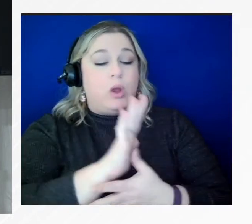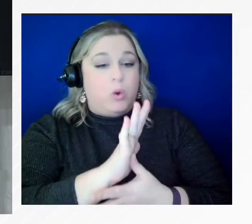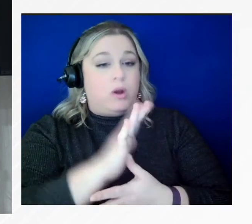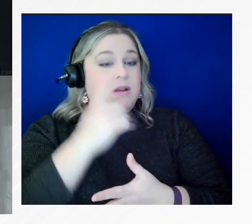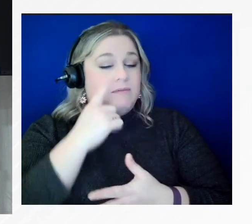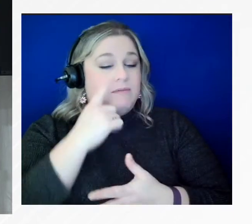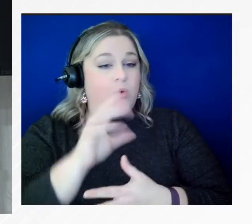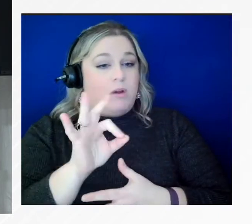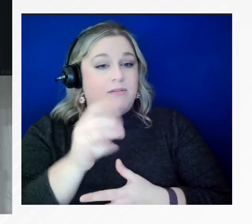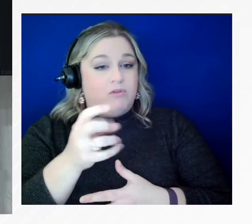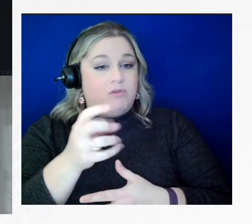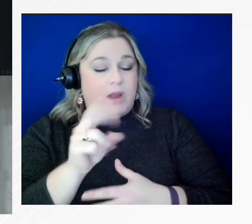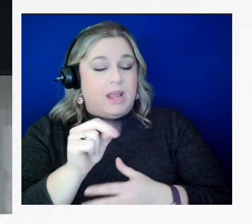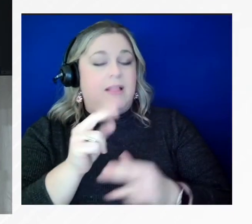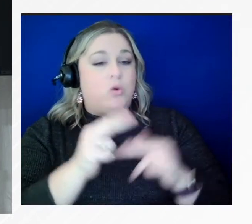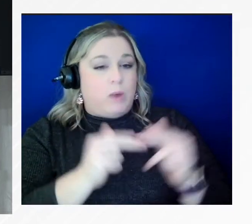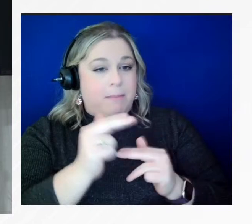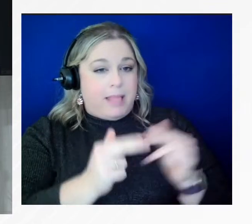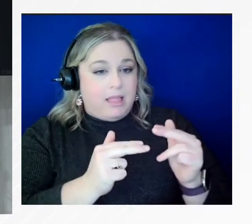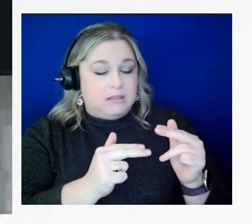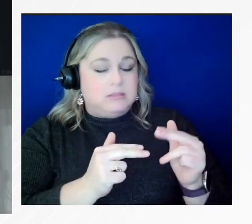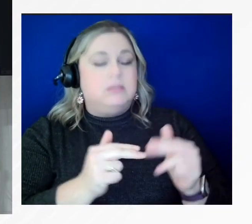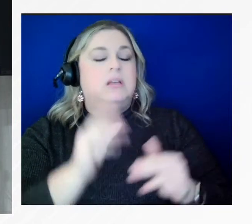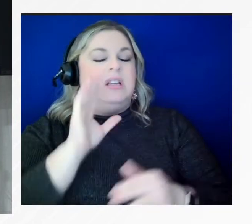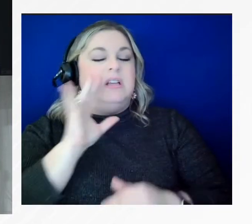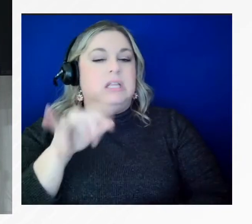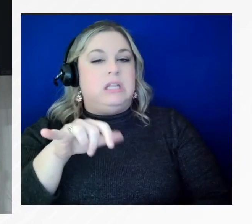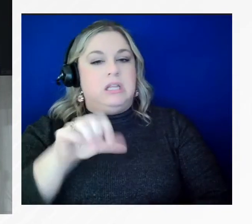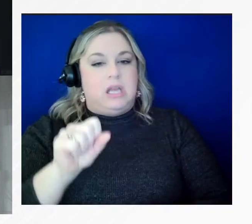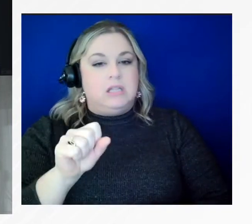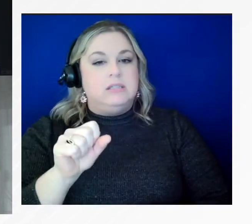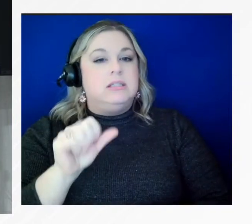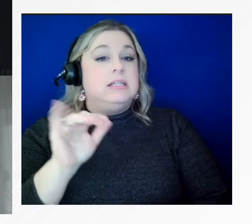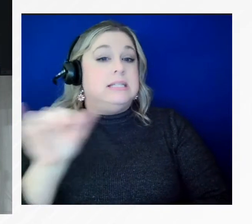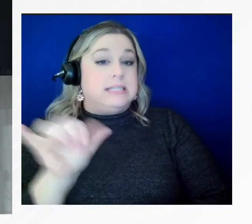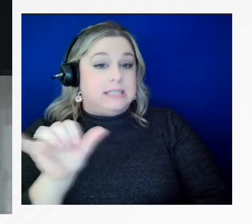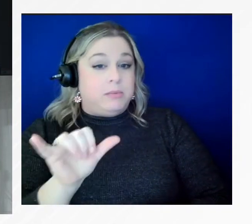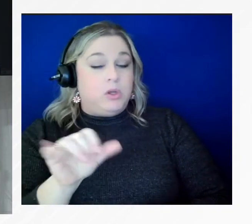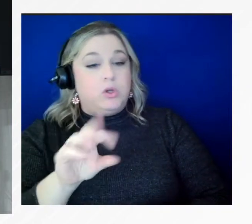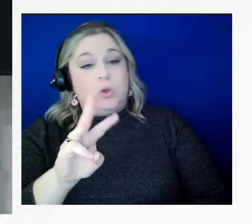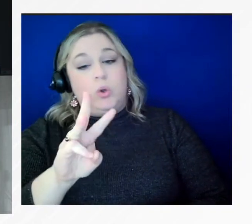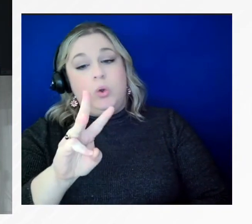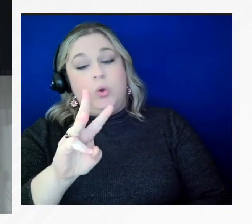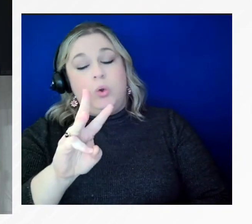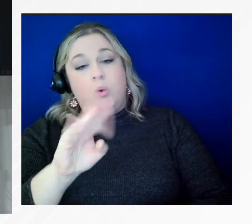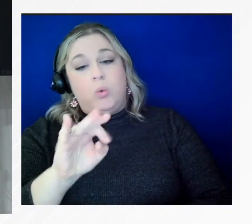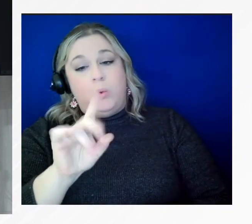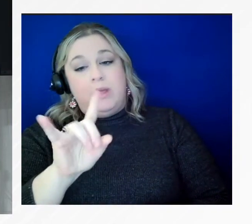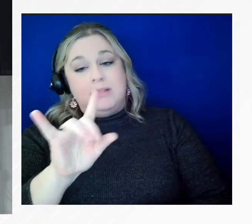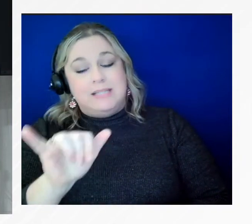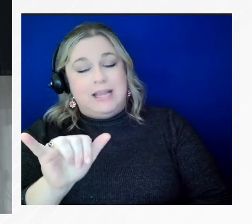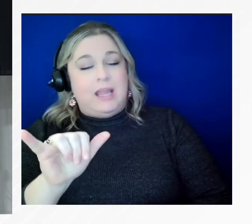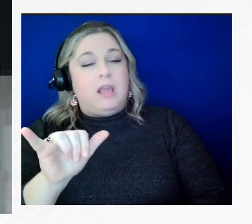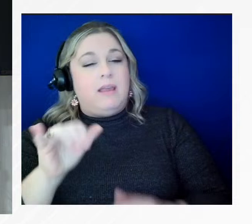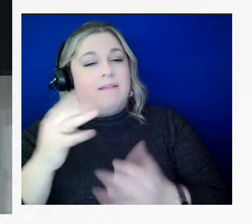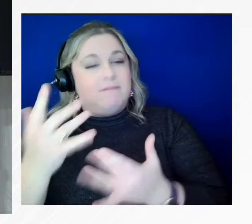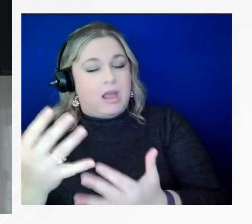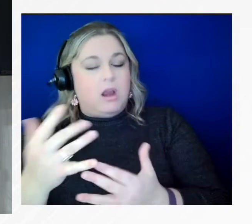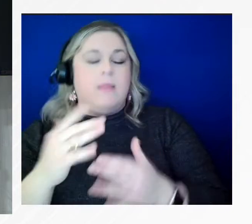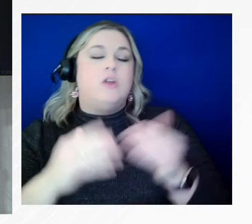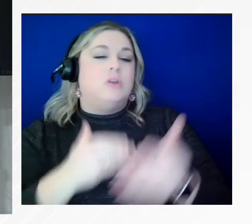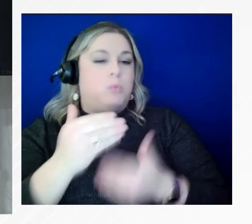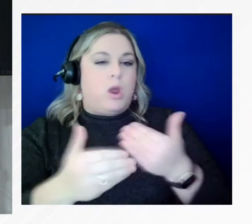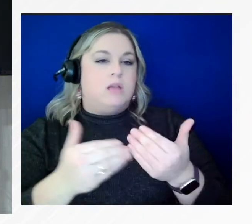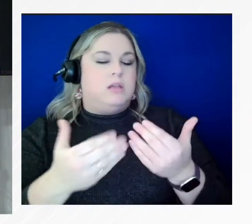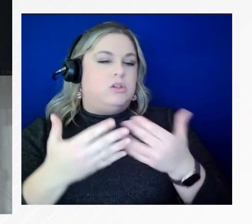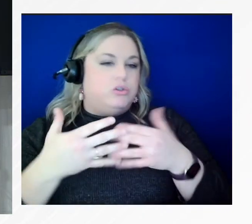fire rebuilds, yes, similar to Woolsey Fire, there's a whole process being set up to streamline